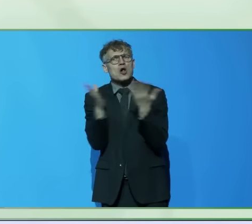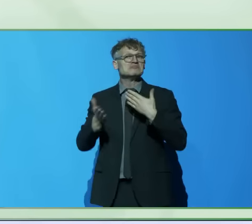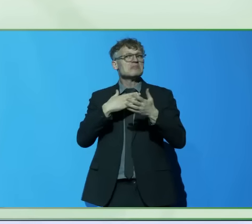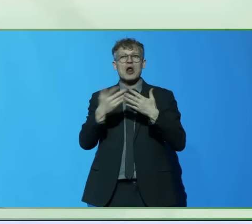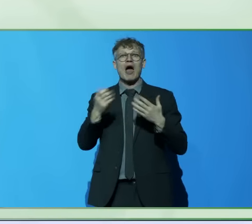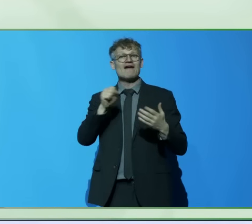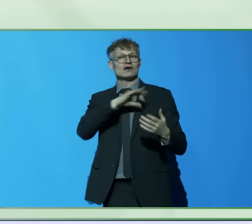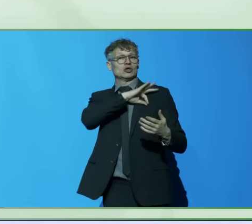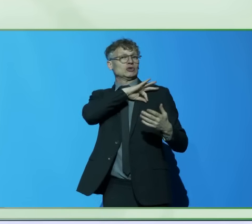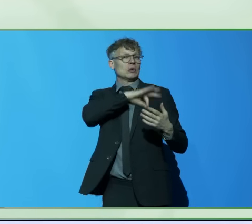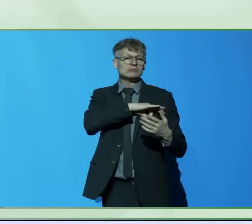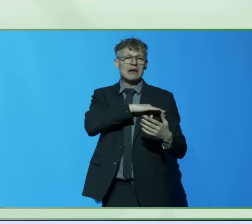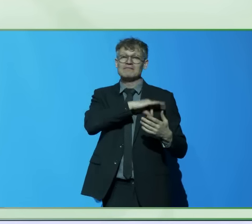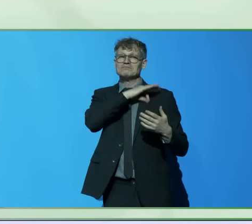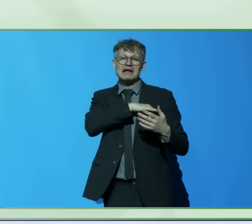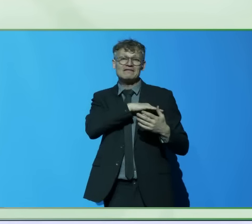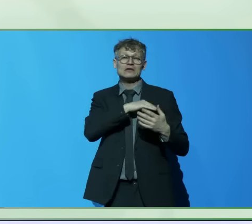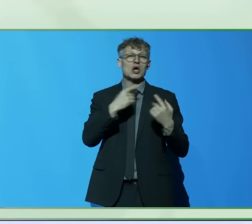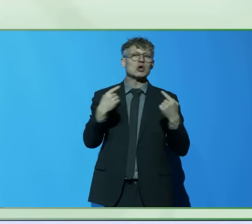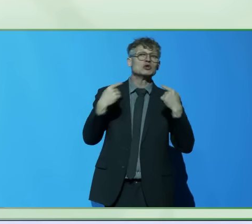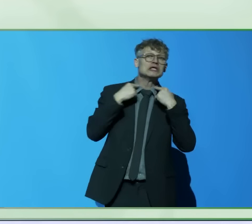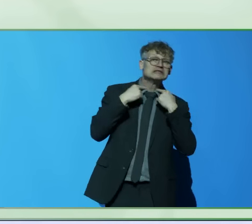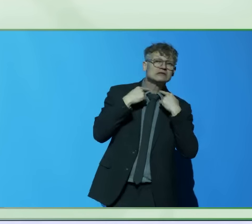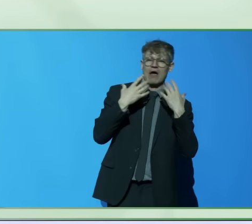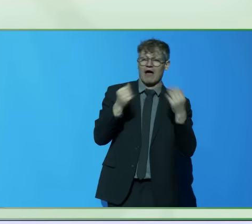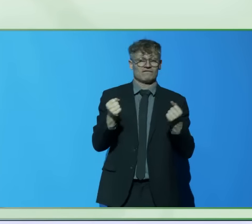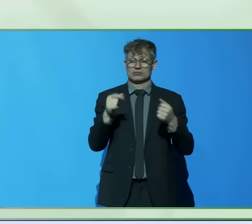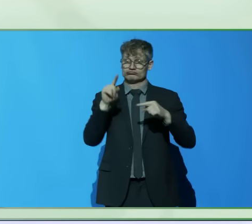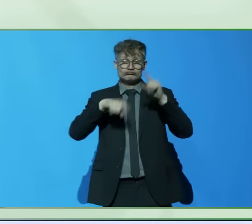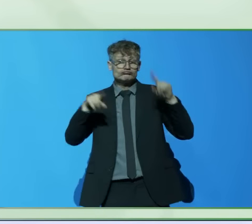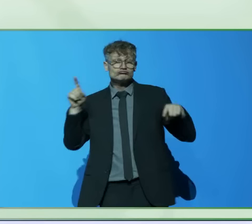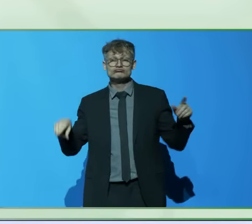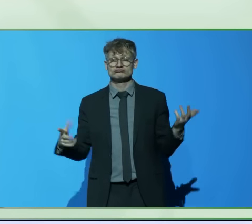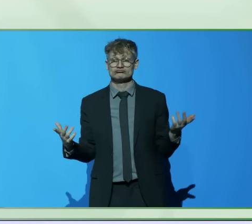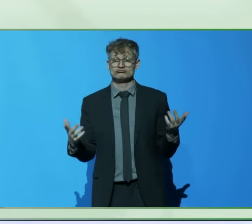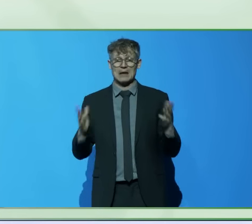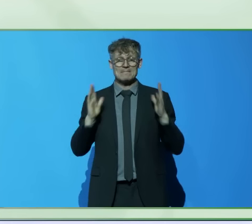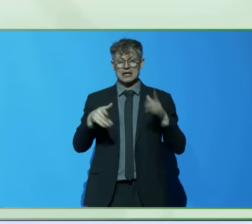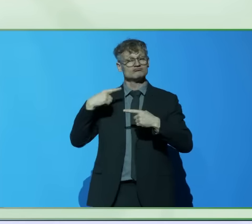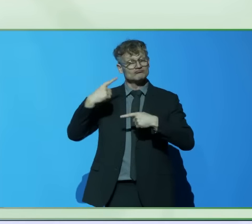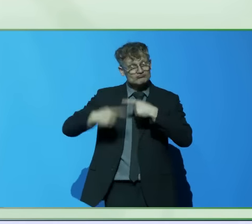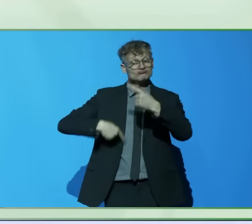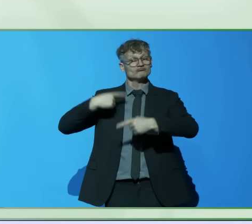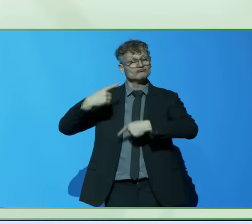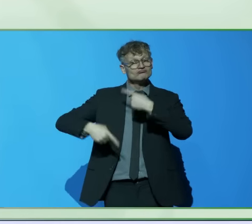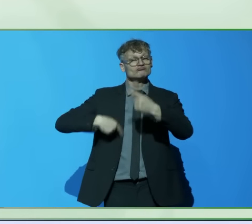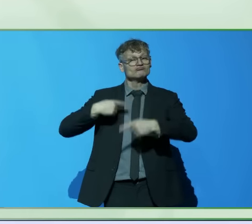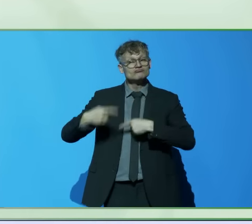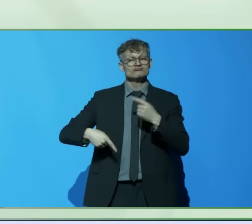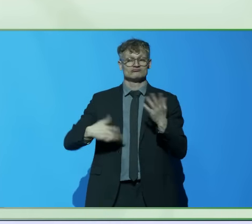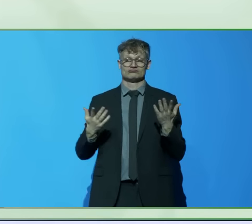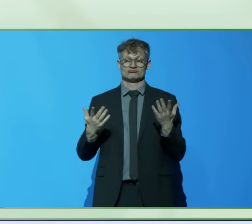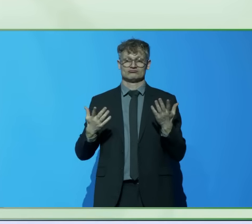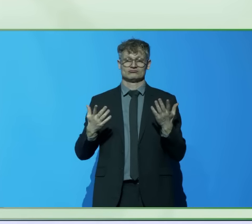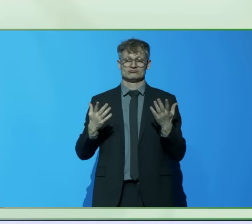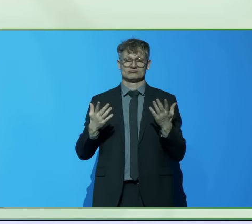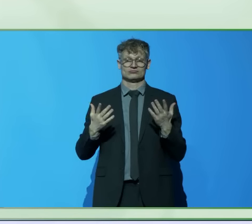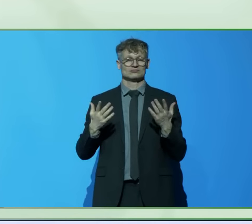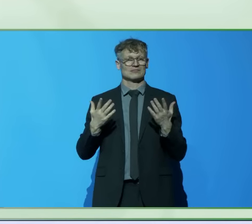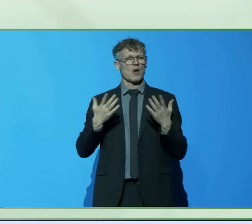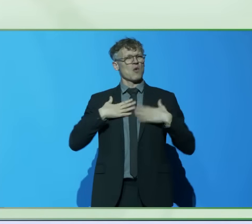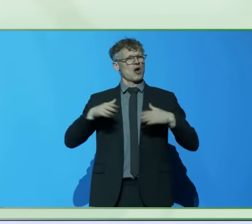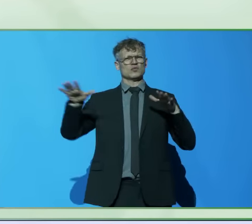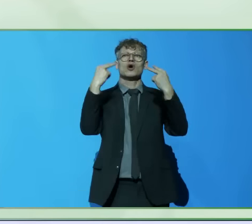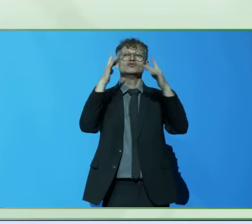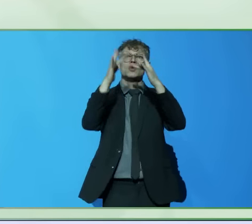for example, it should be constantly reviewed with the right people in the room to ensure the progress occurs. Everybody in this room and those who are